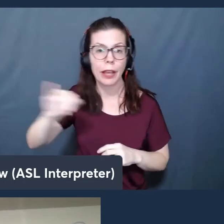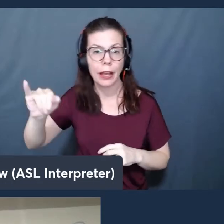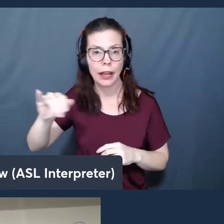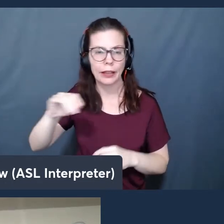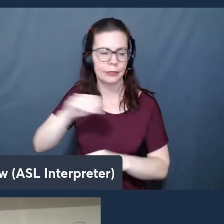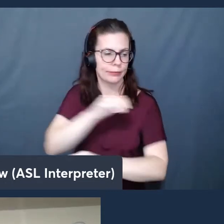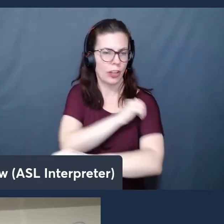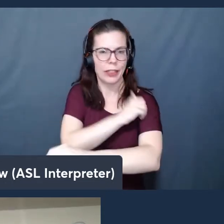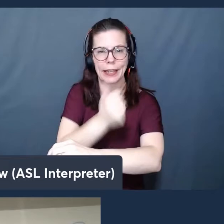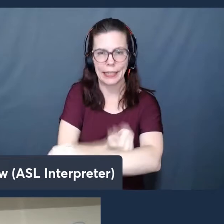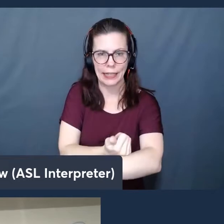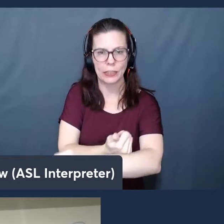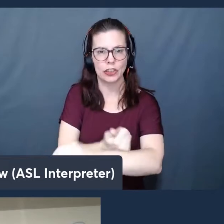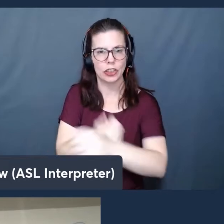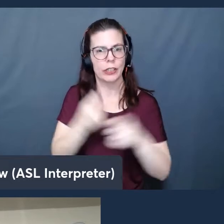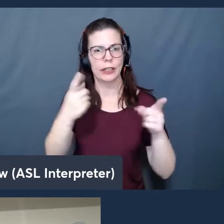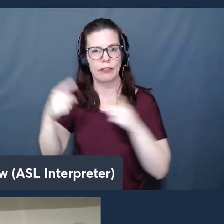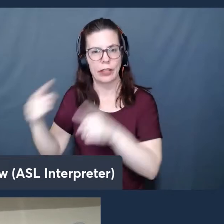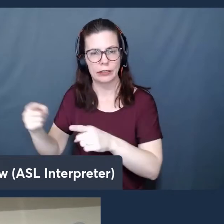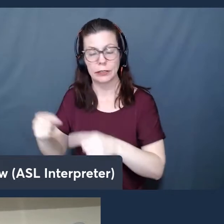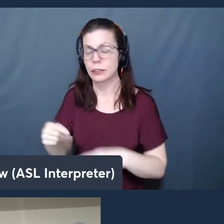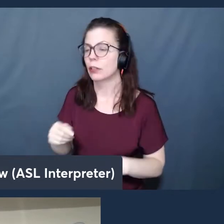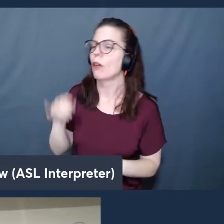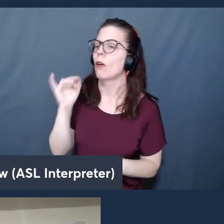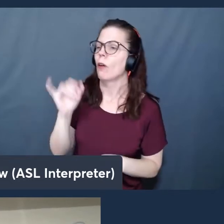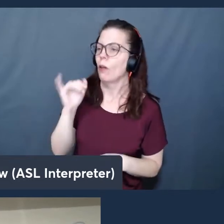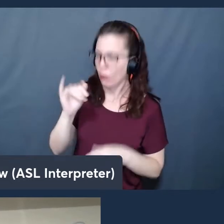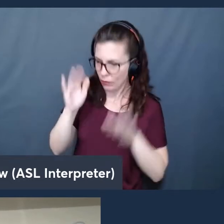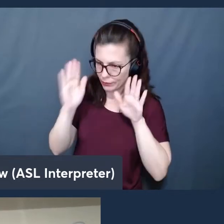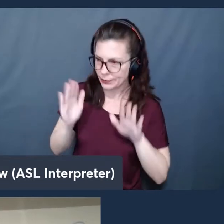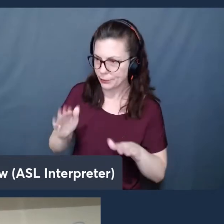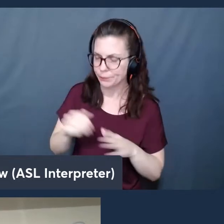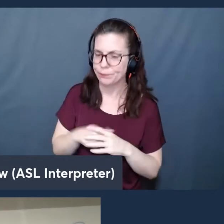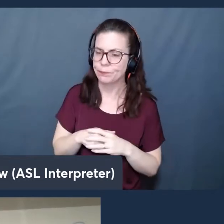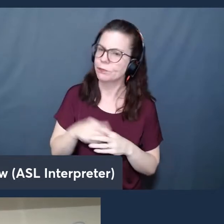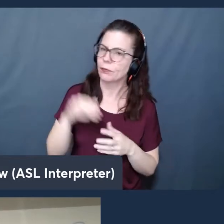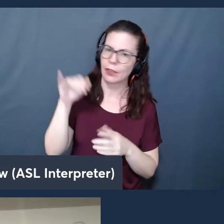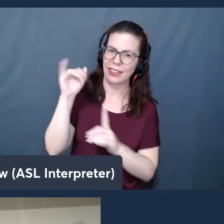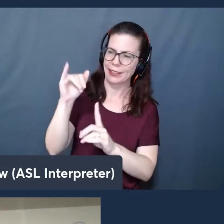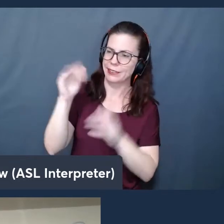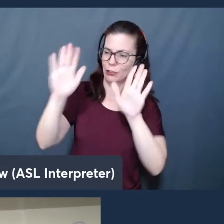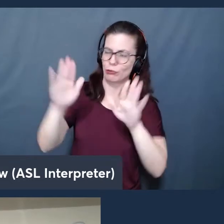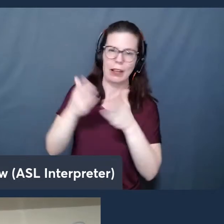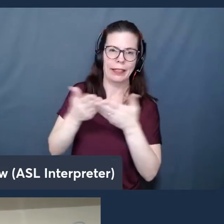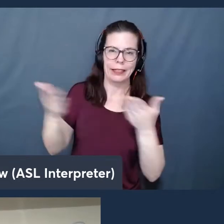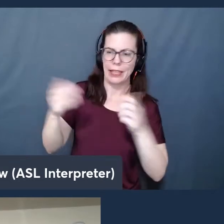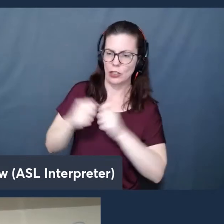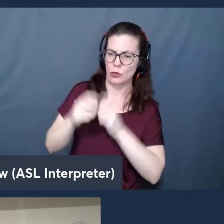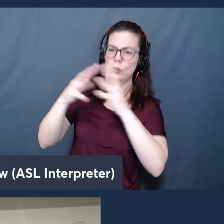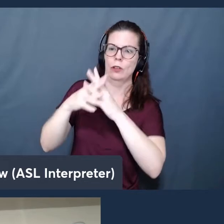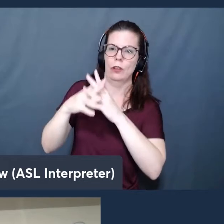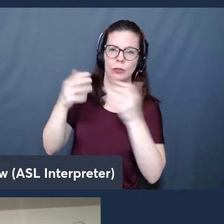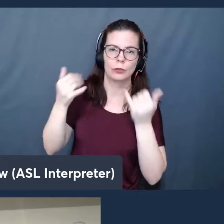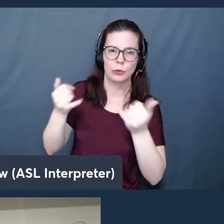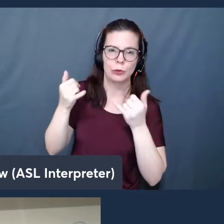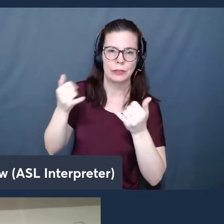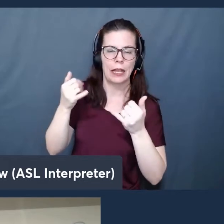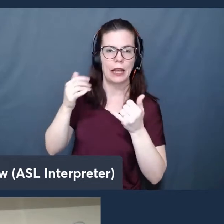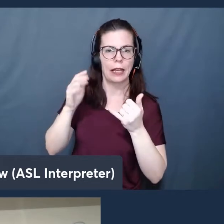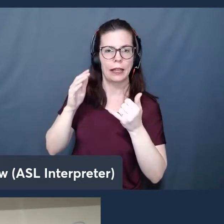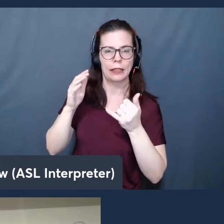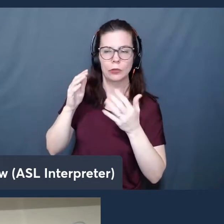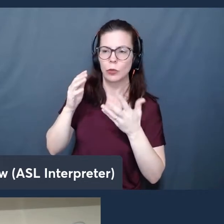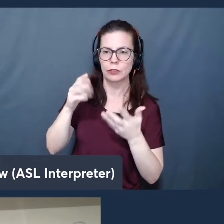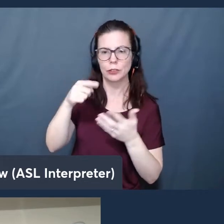authentication events. okay, okay. Awesome. So, what is this great thing that you're launching today? What